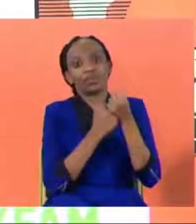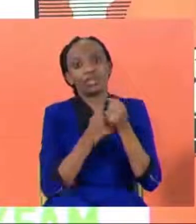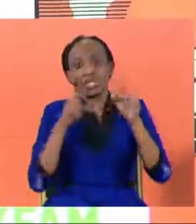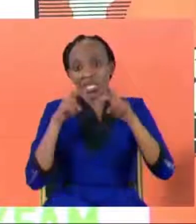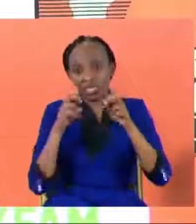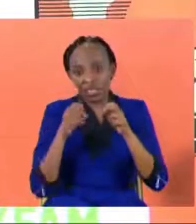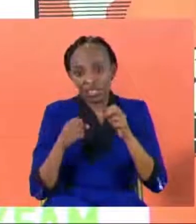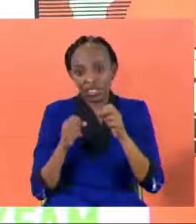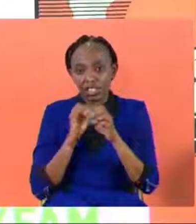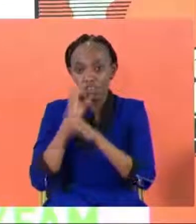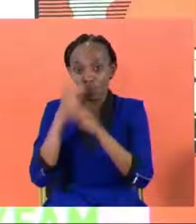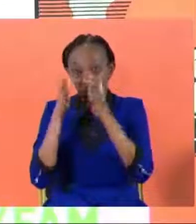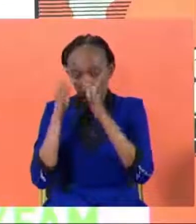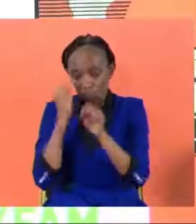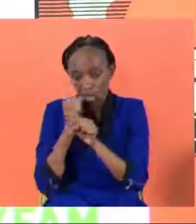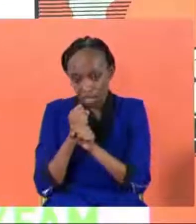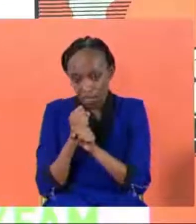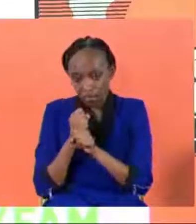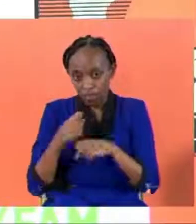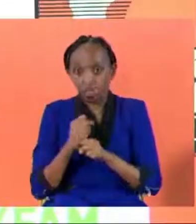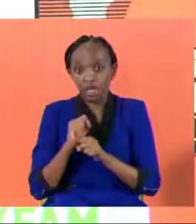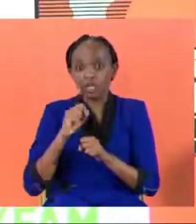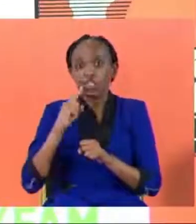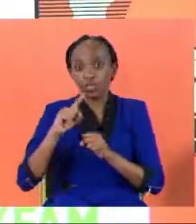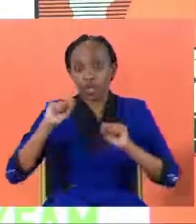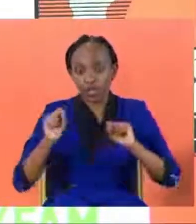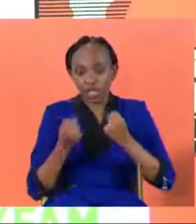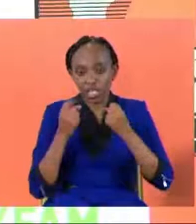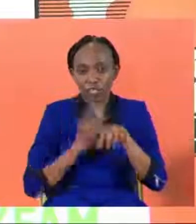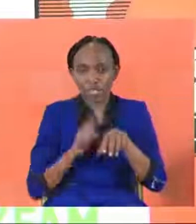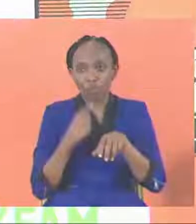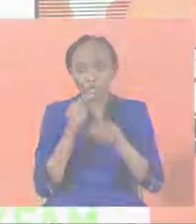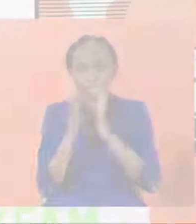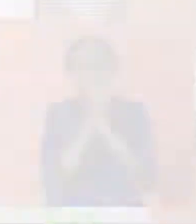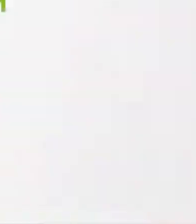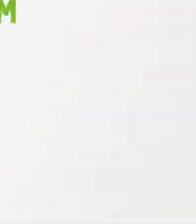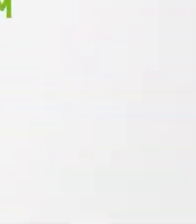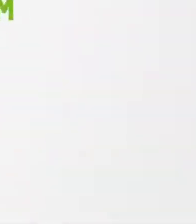investigative journalists to make sure that they are safe in them telling their stories.